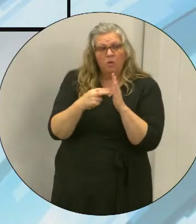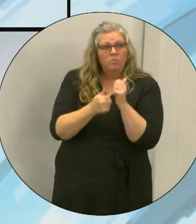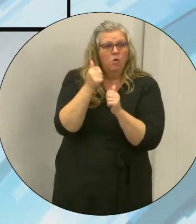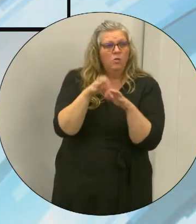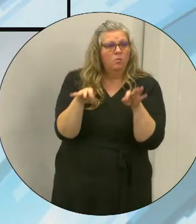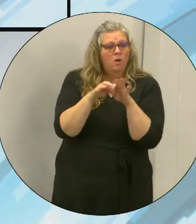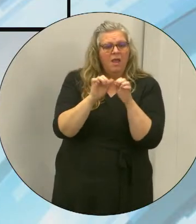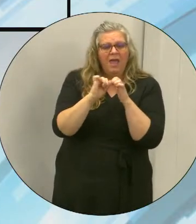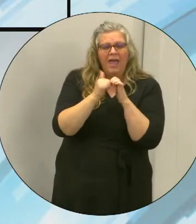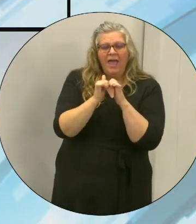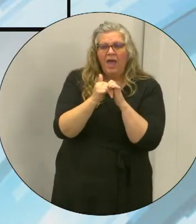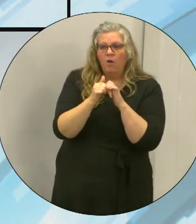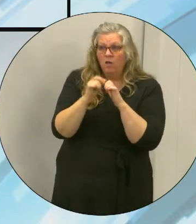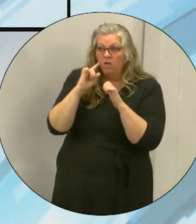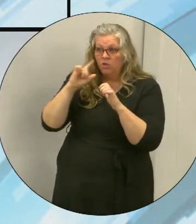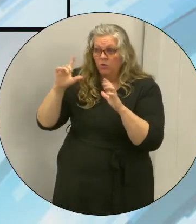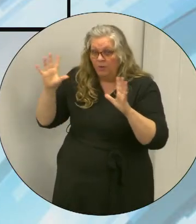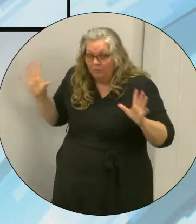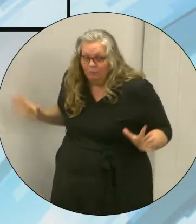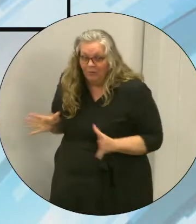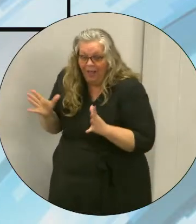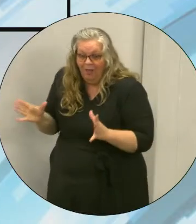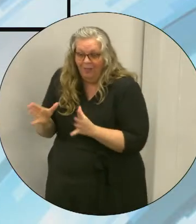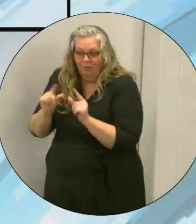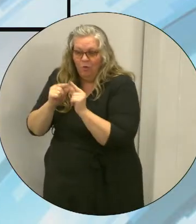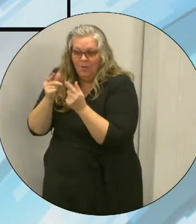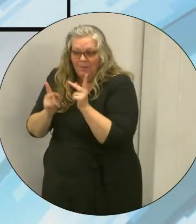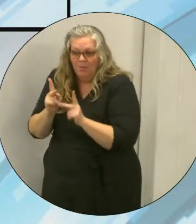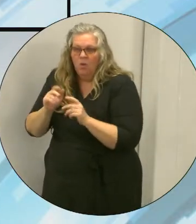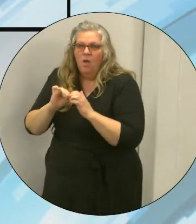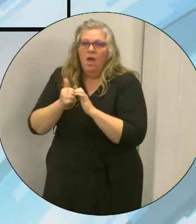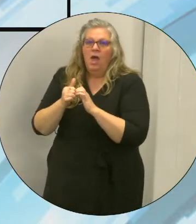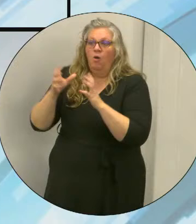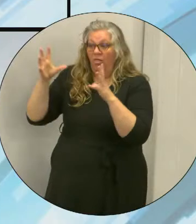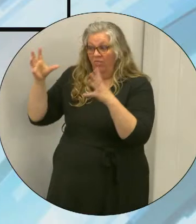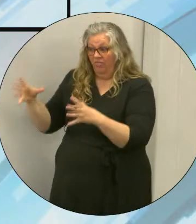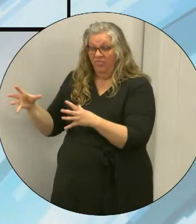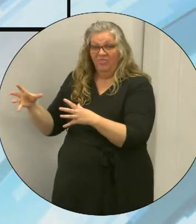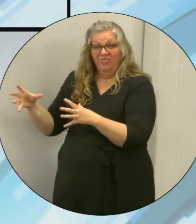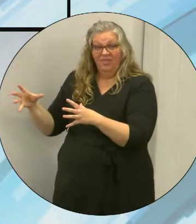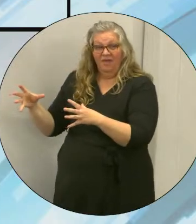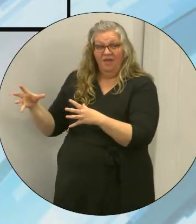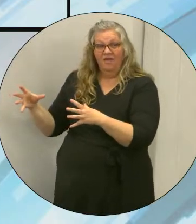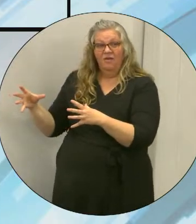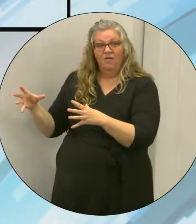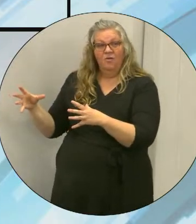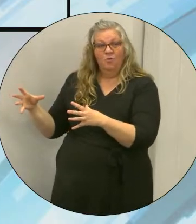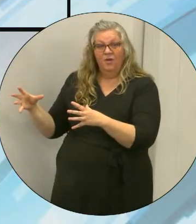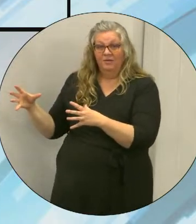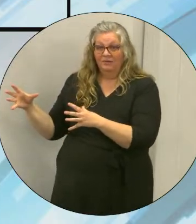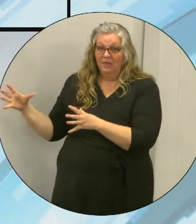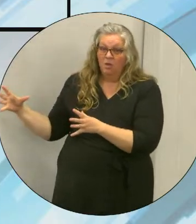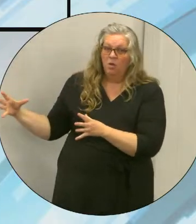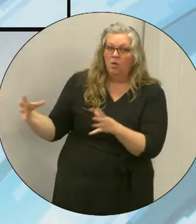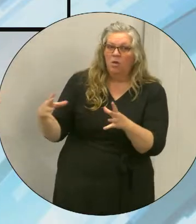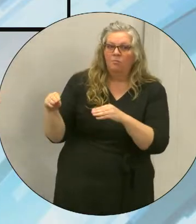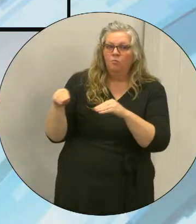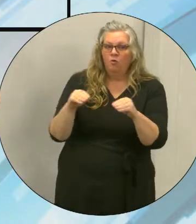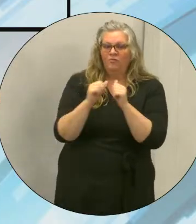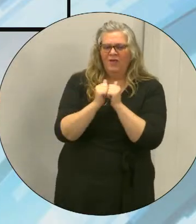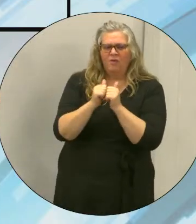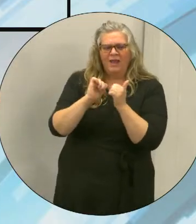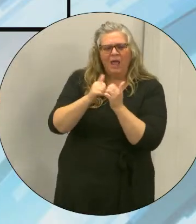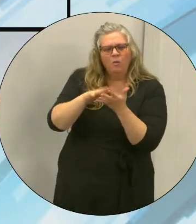how you would rally a group of people, how you would then move them all in certain directions, and then how you would learn from